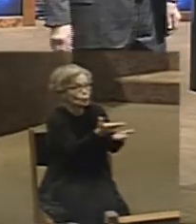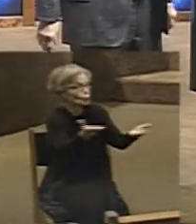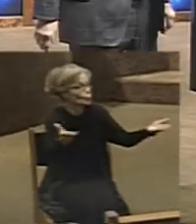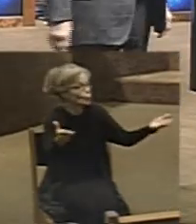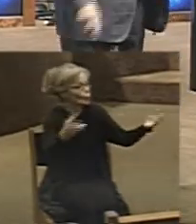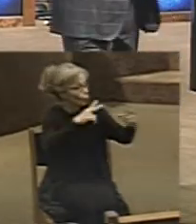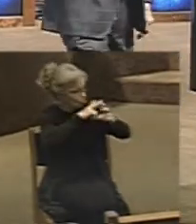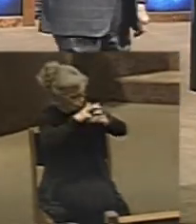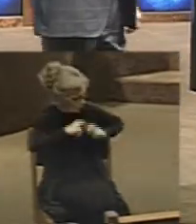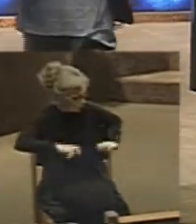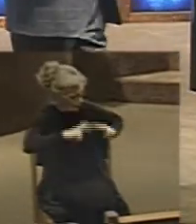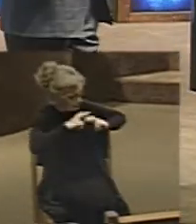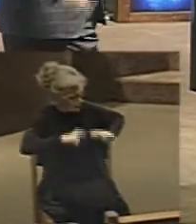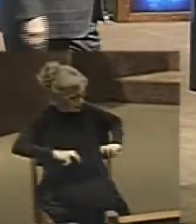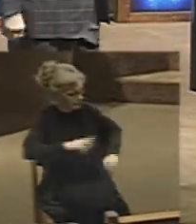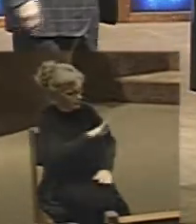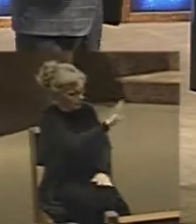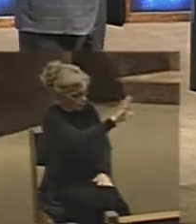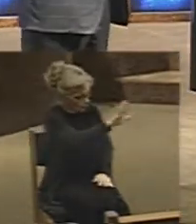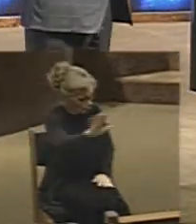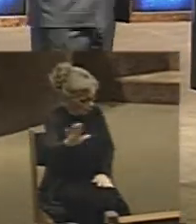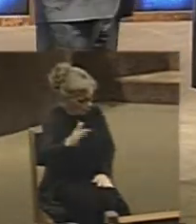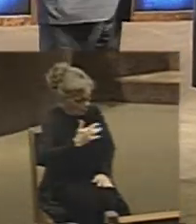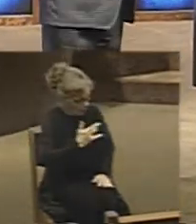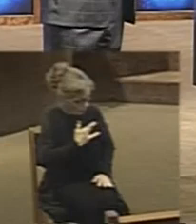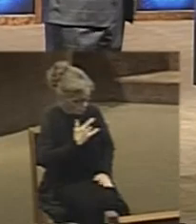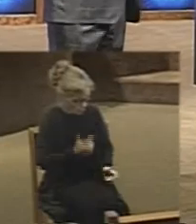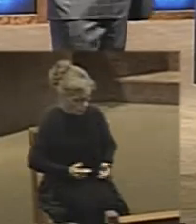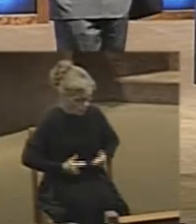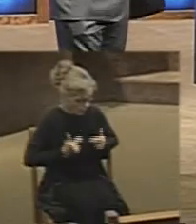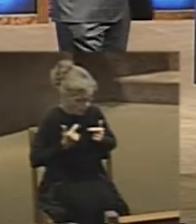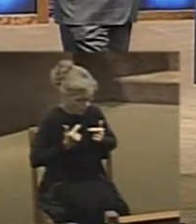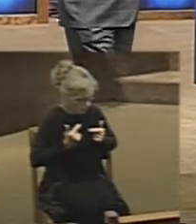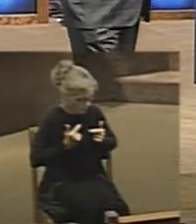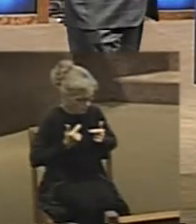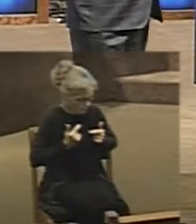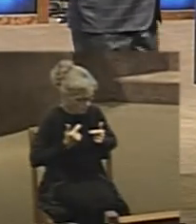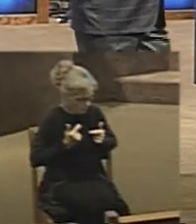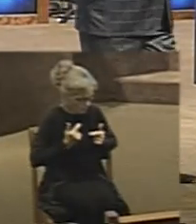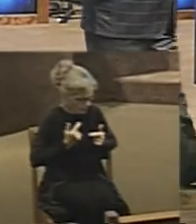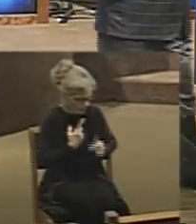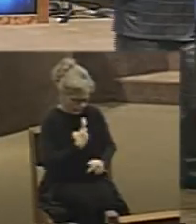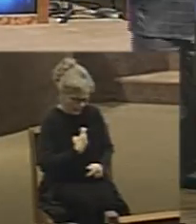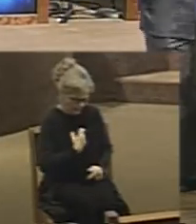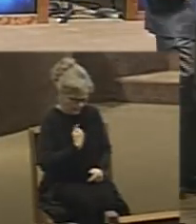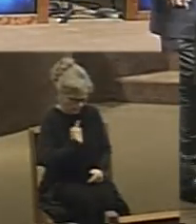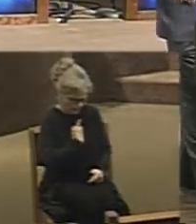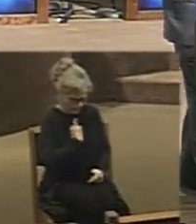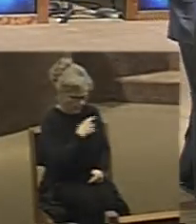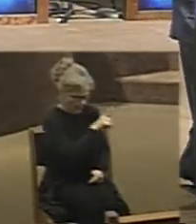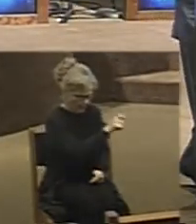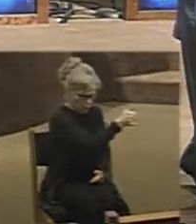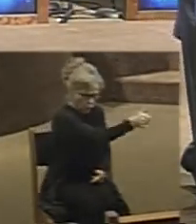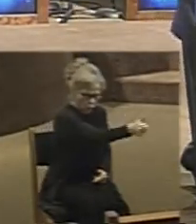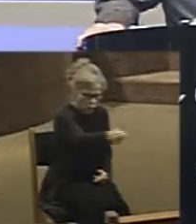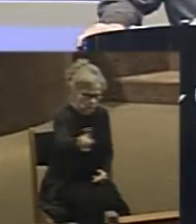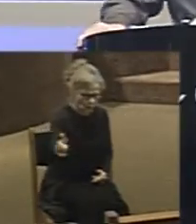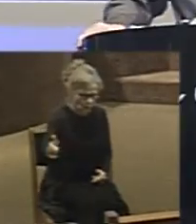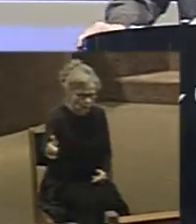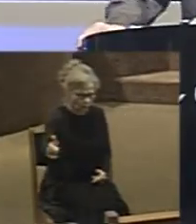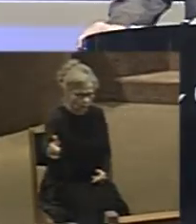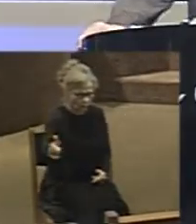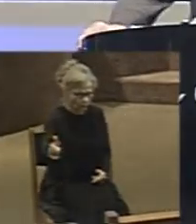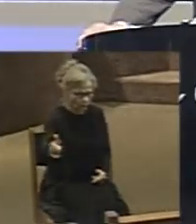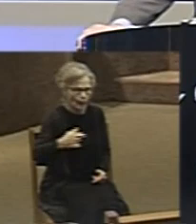life and to reassess your commitment and to ask yourself, am I really the child of God? Am I the man of God? Am